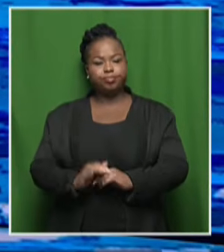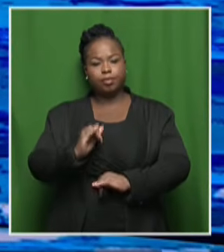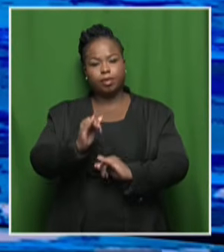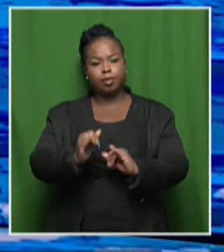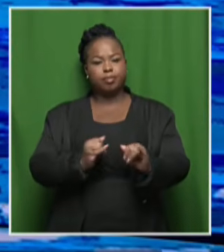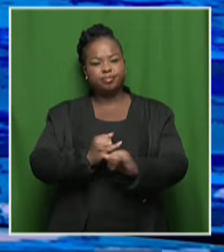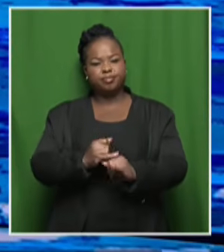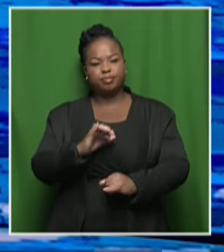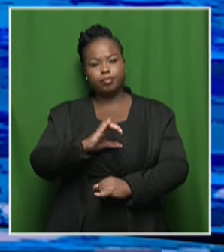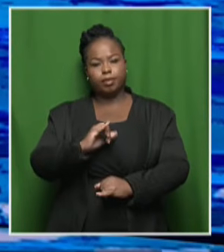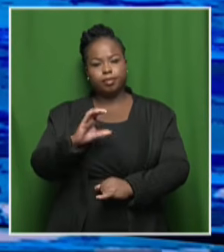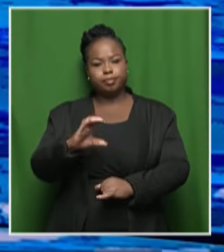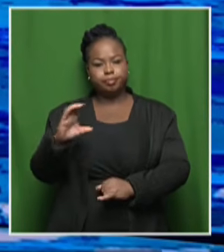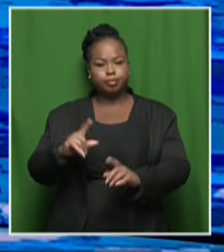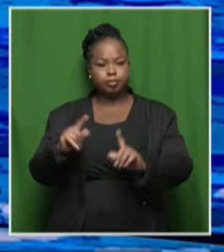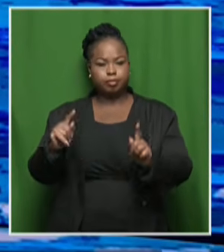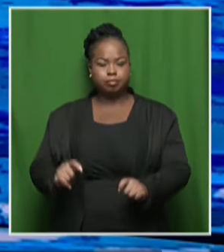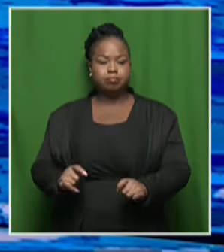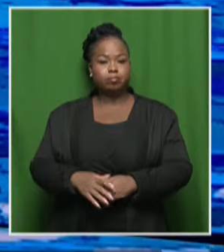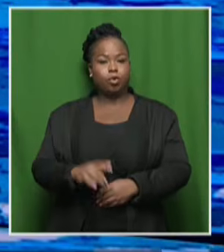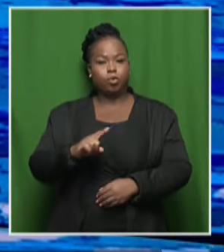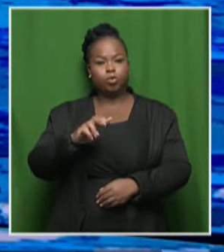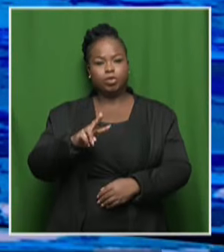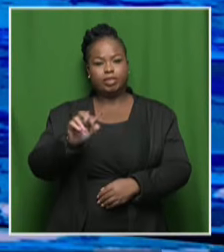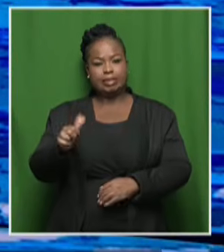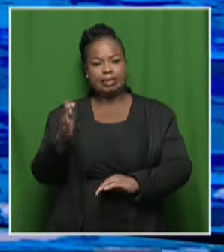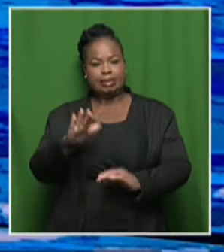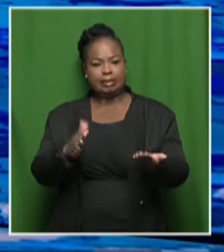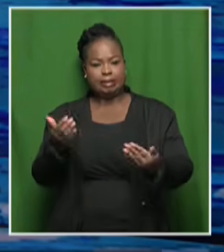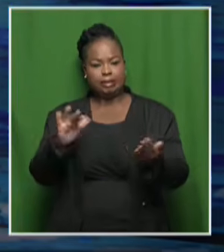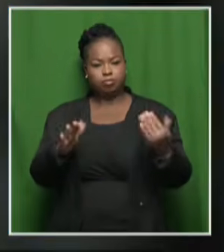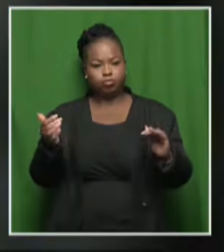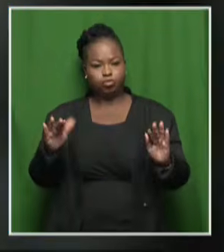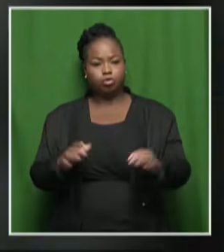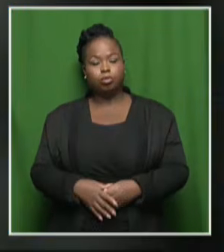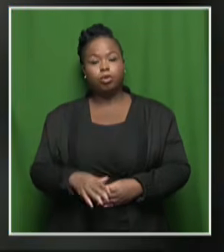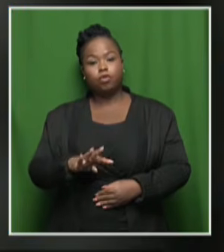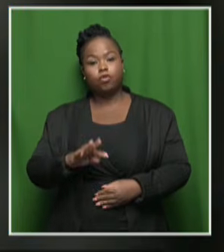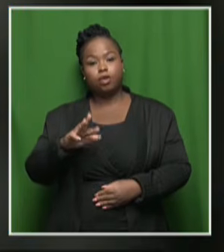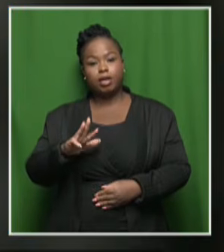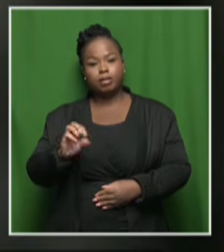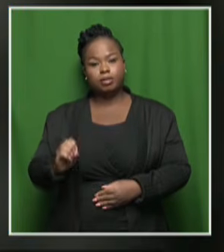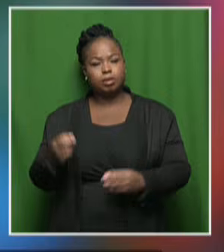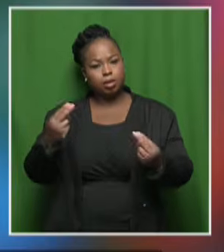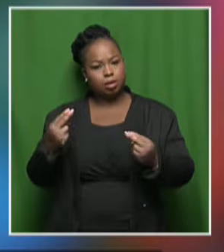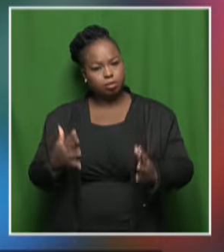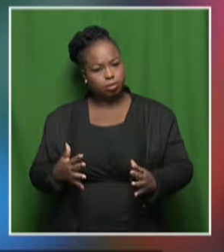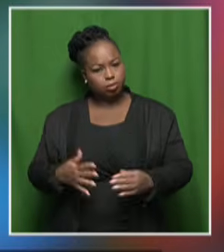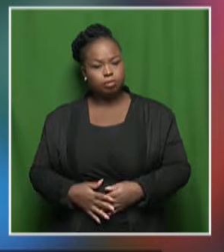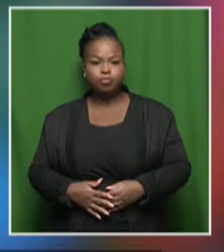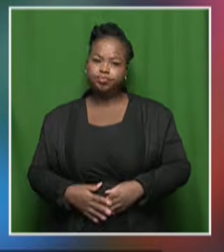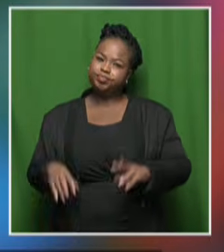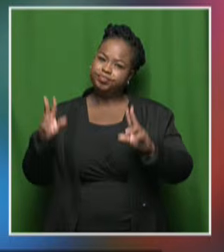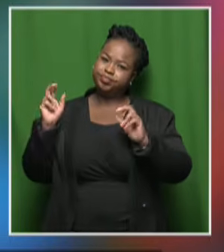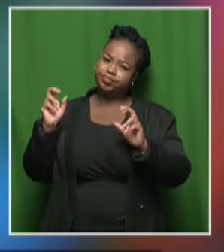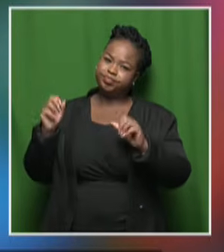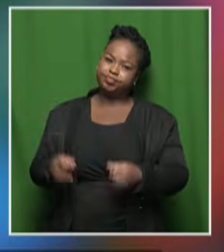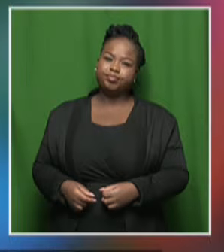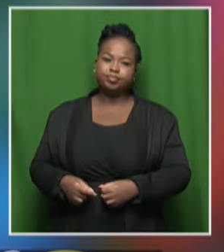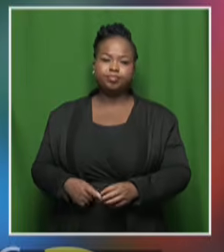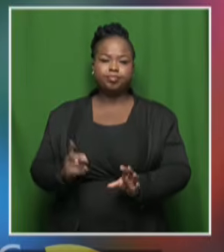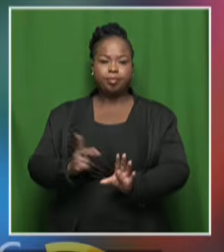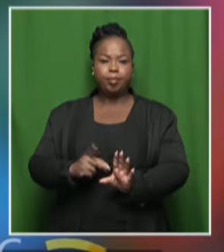Town International Convention Centre with 126 exhibitors, 490 artists. The fair focuses on themes